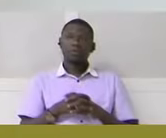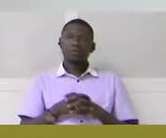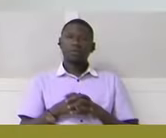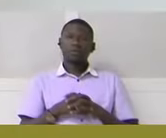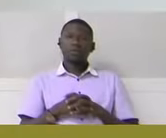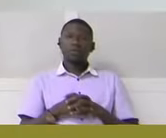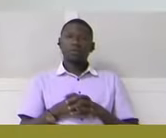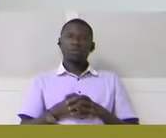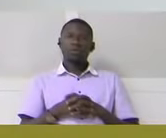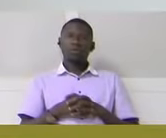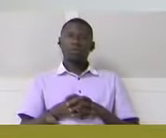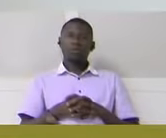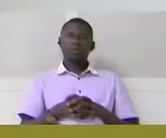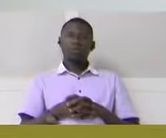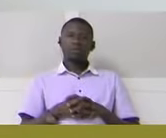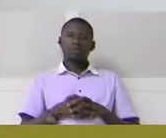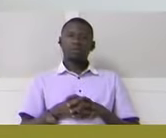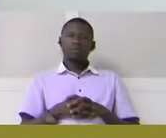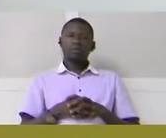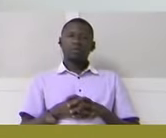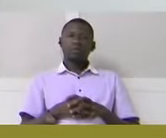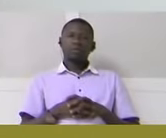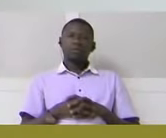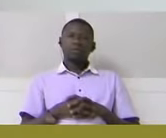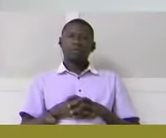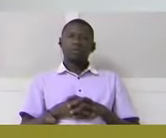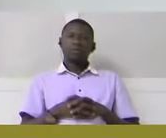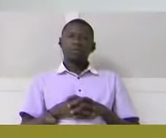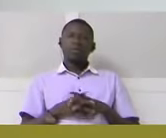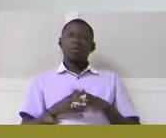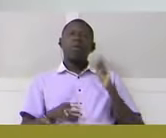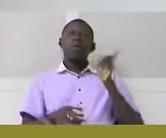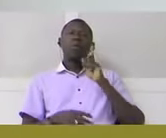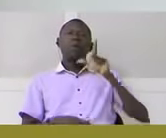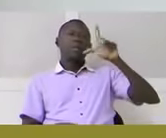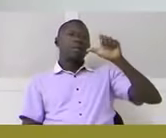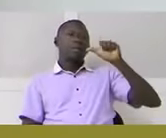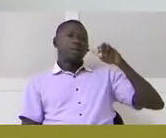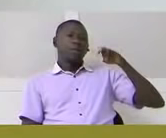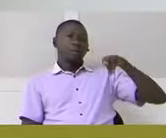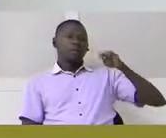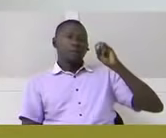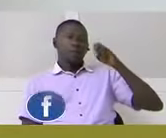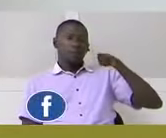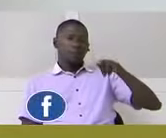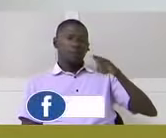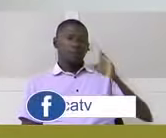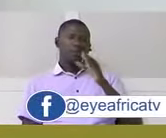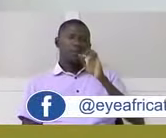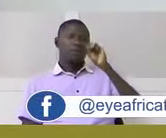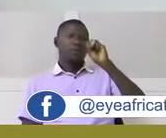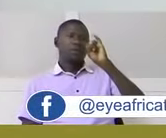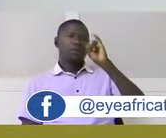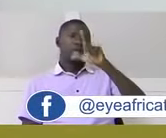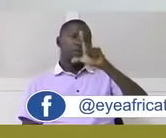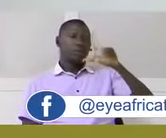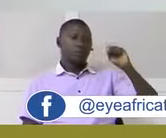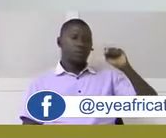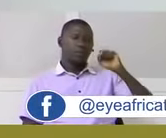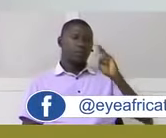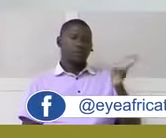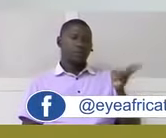last person said here? That is Lamin Silla. Lamin Silla sero men la rajang labanke ay mem fojang. He said